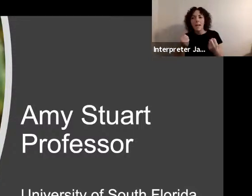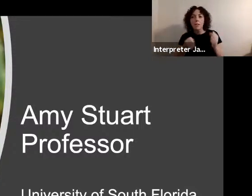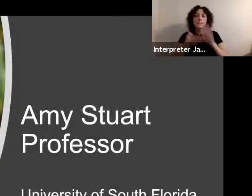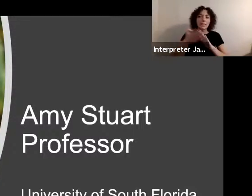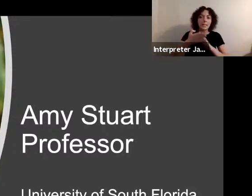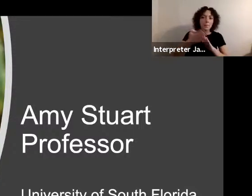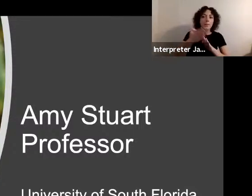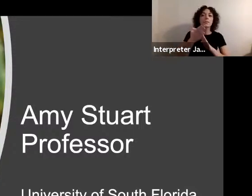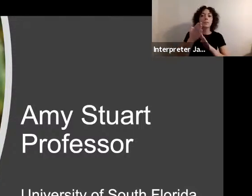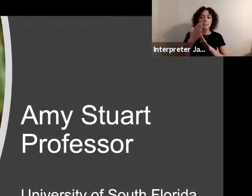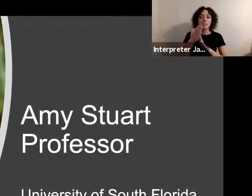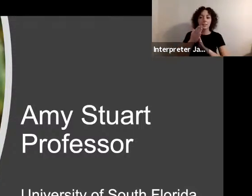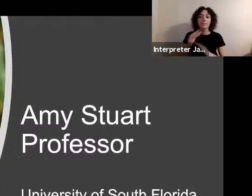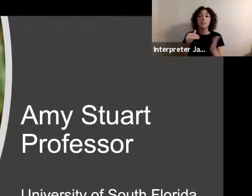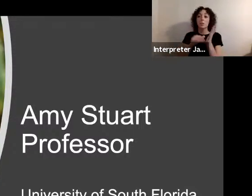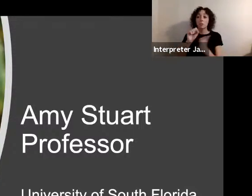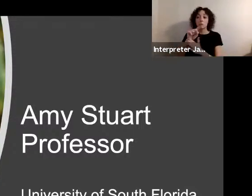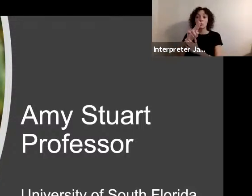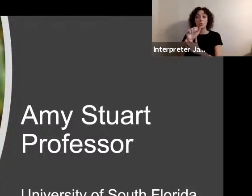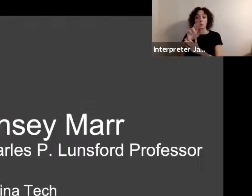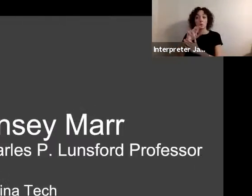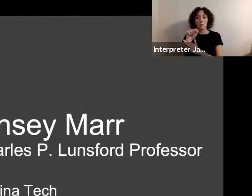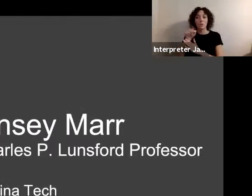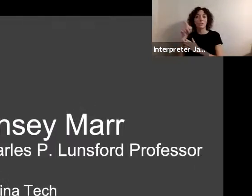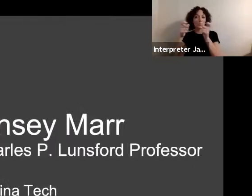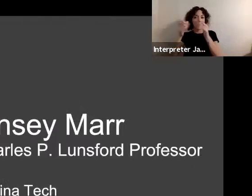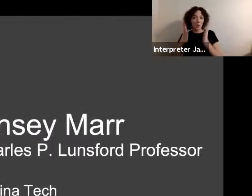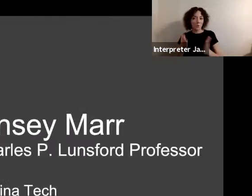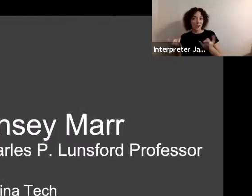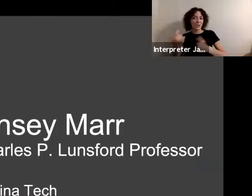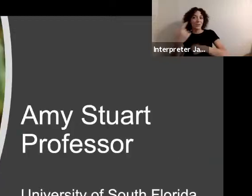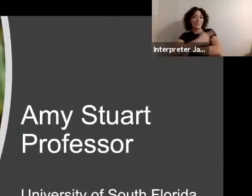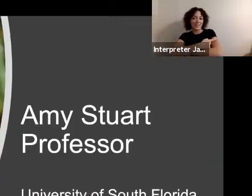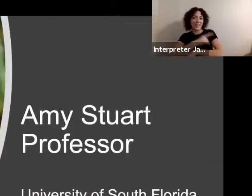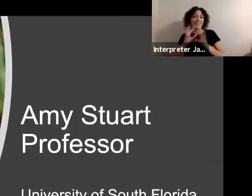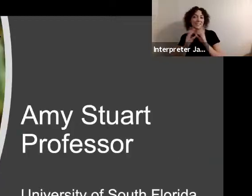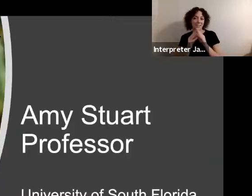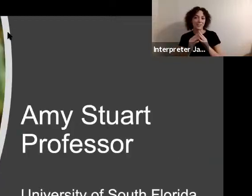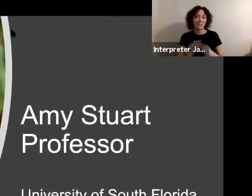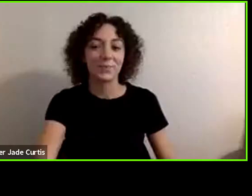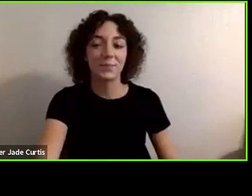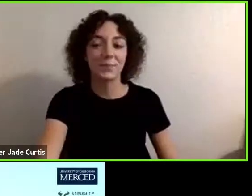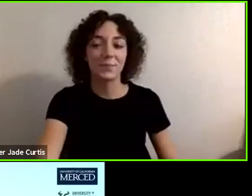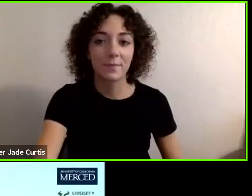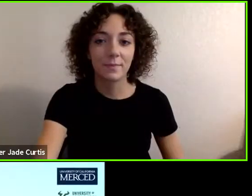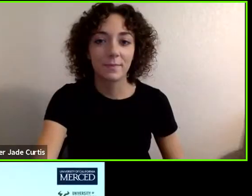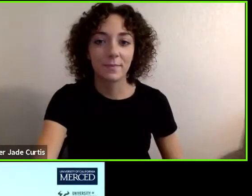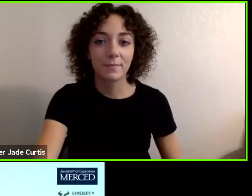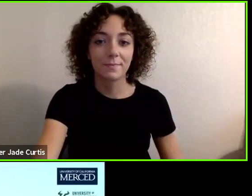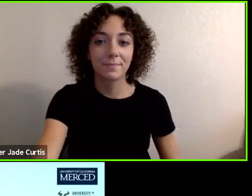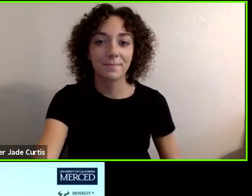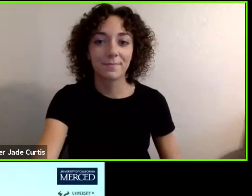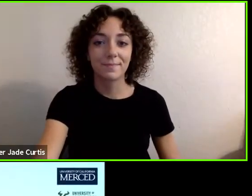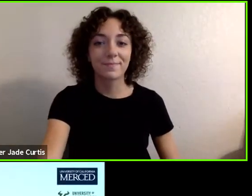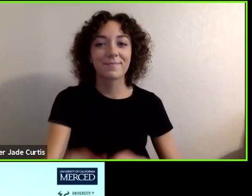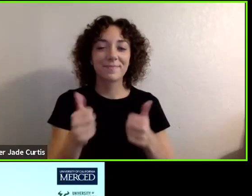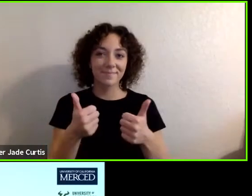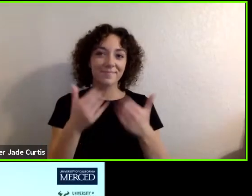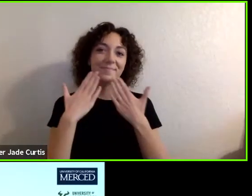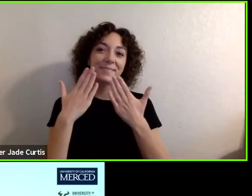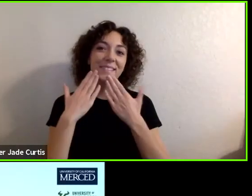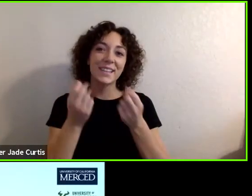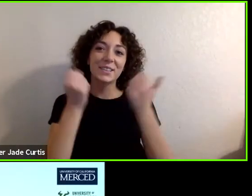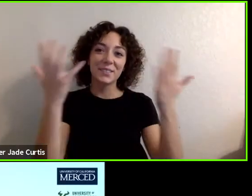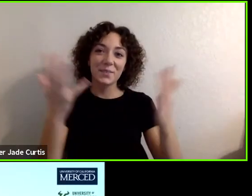moderator of today's session, so handing it over to you. All right, well, thank you so